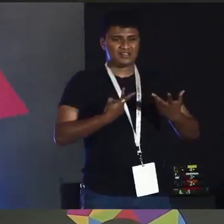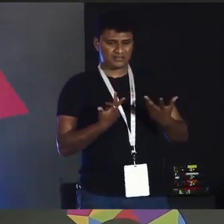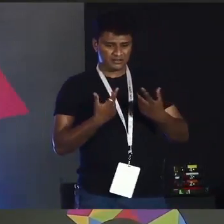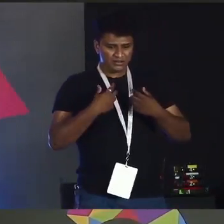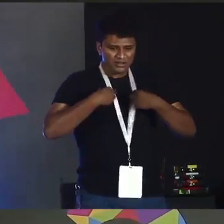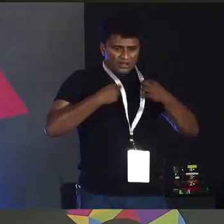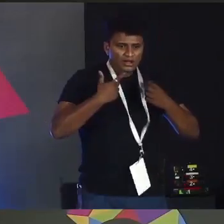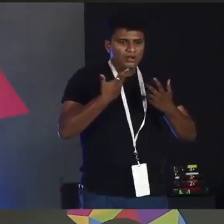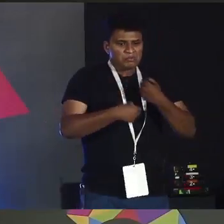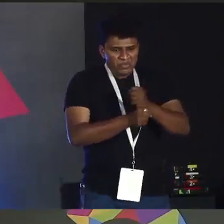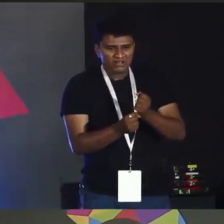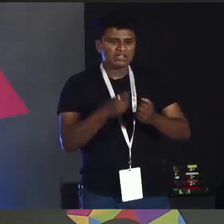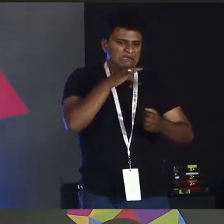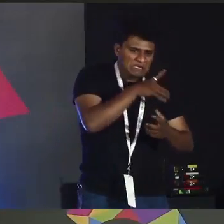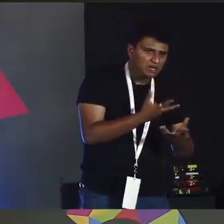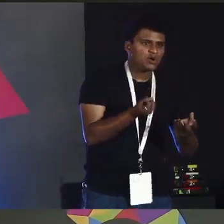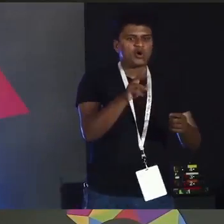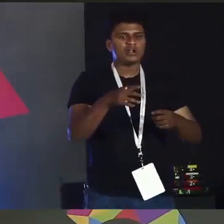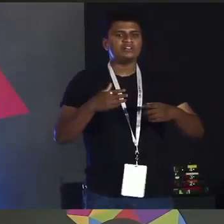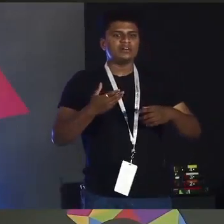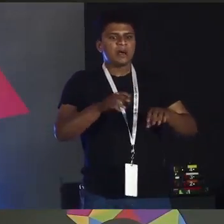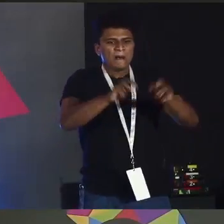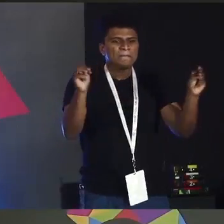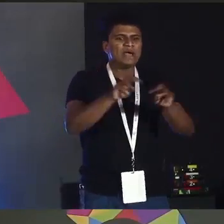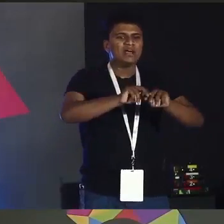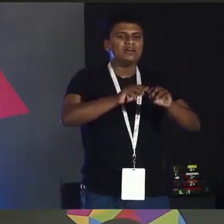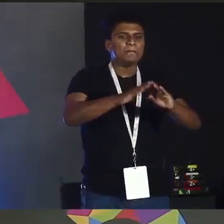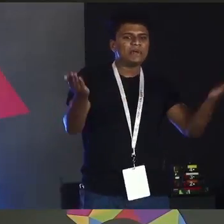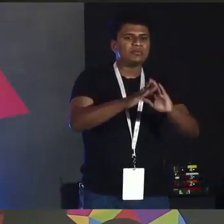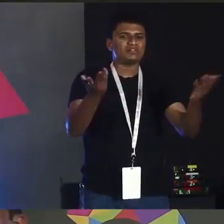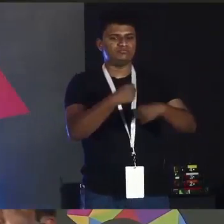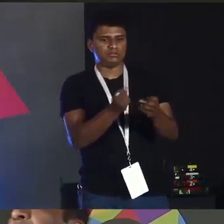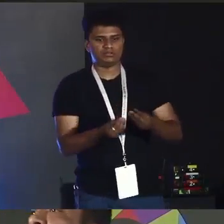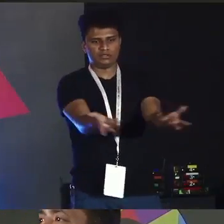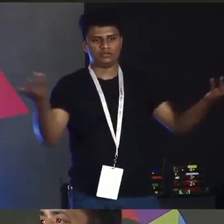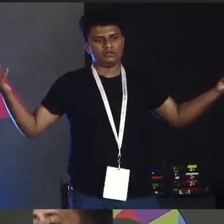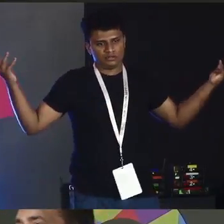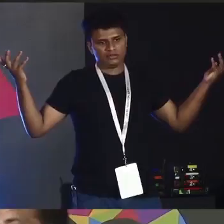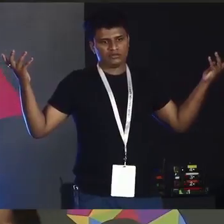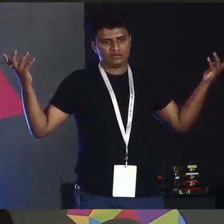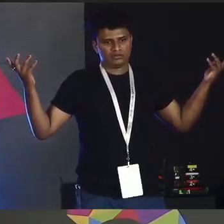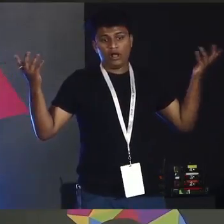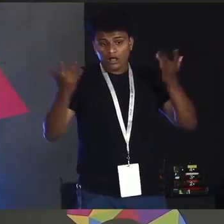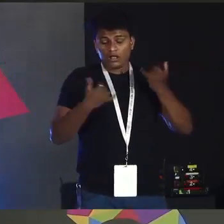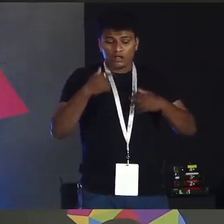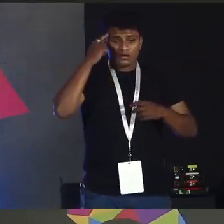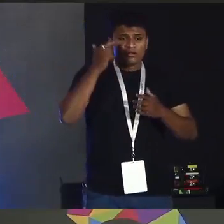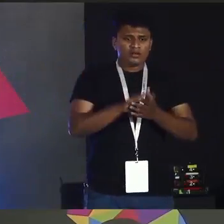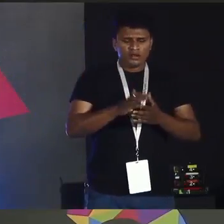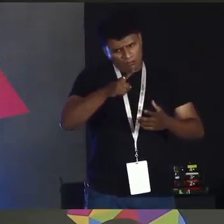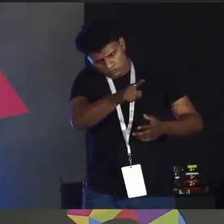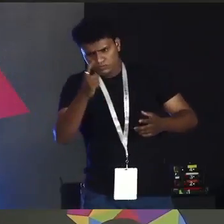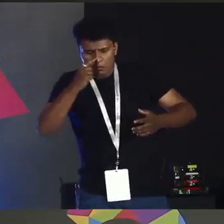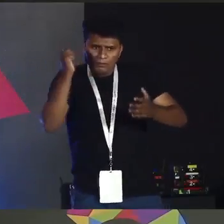wear, from where and how you bring this piece of cloth. In any case, the rural community, the so-called poor communities across the country, survive